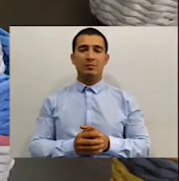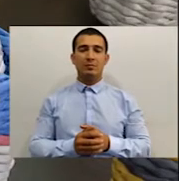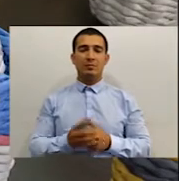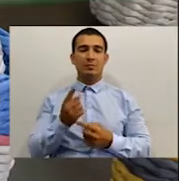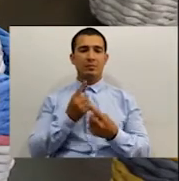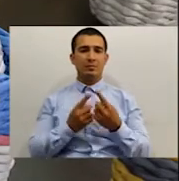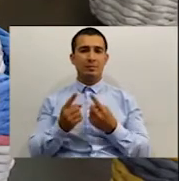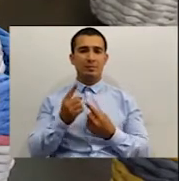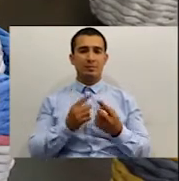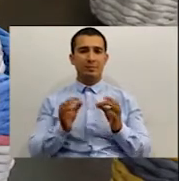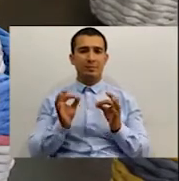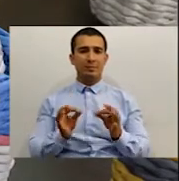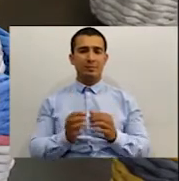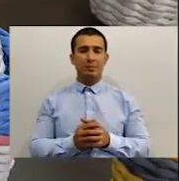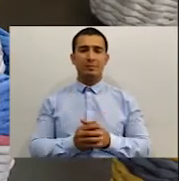Dona-dona.